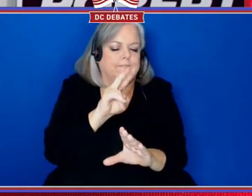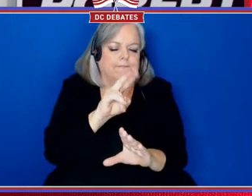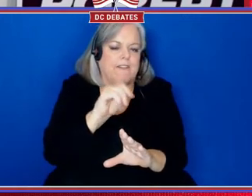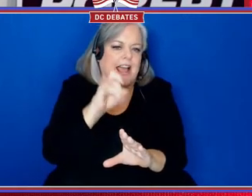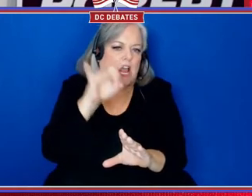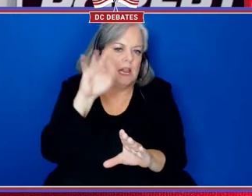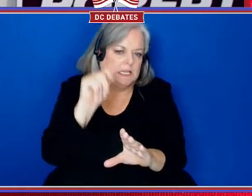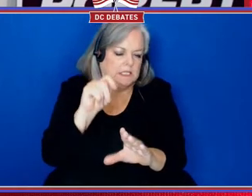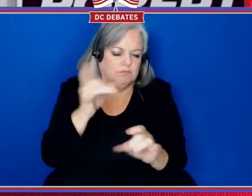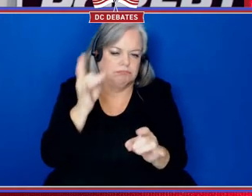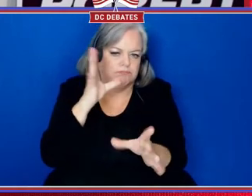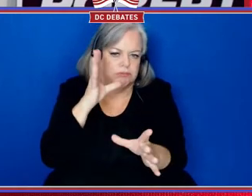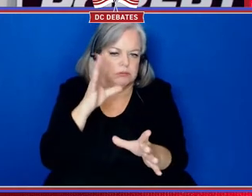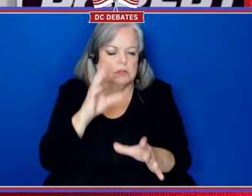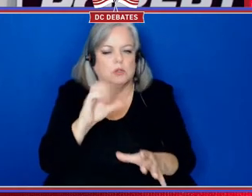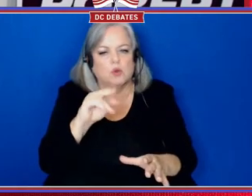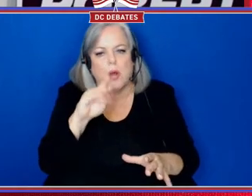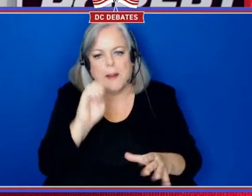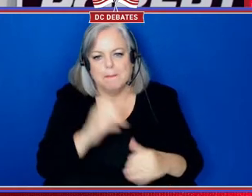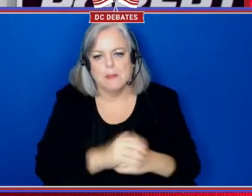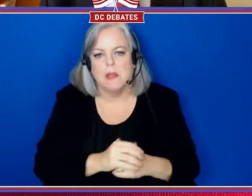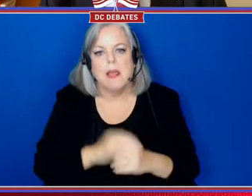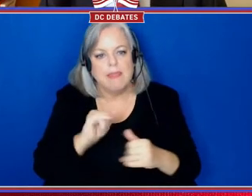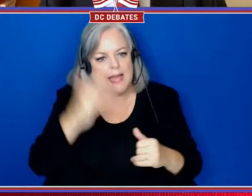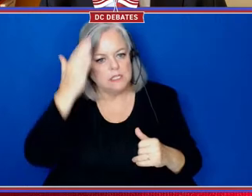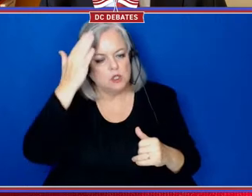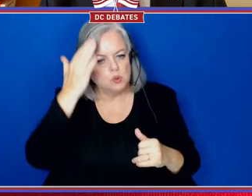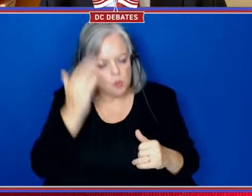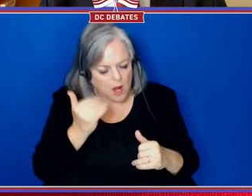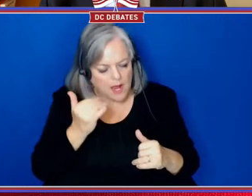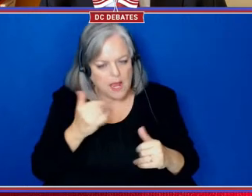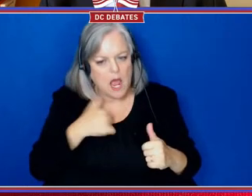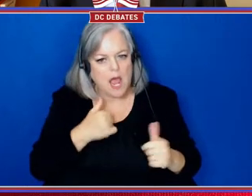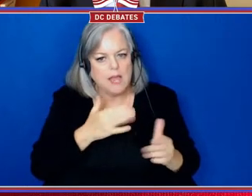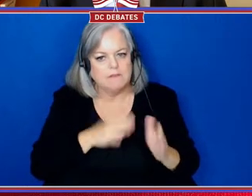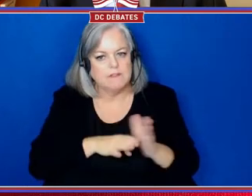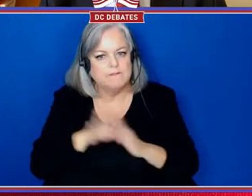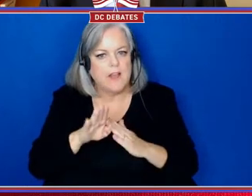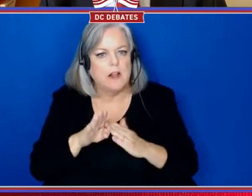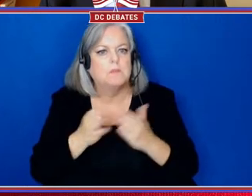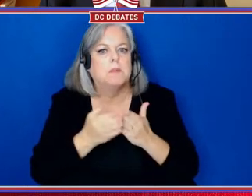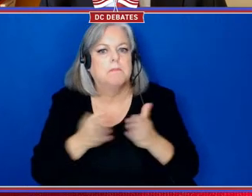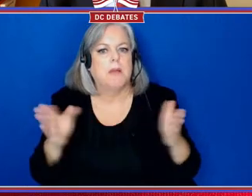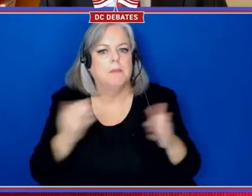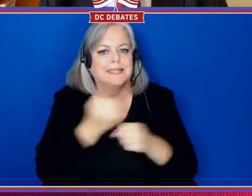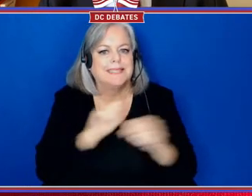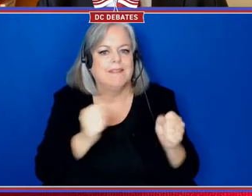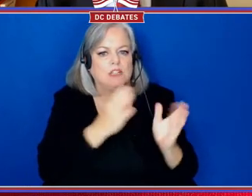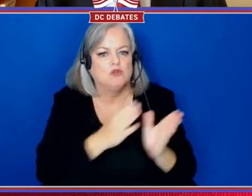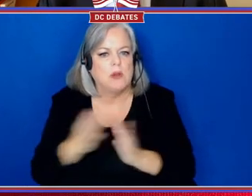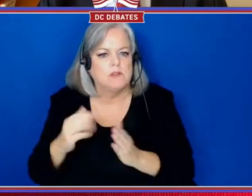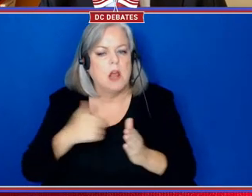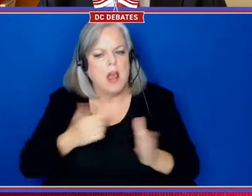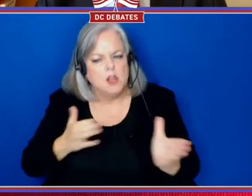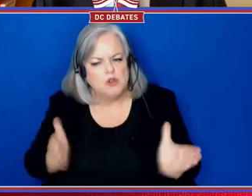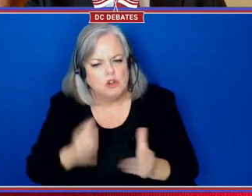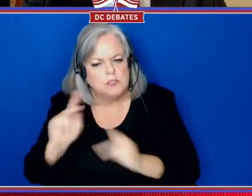developed a comprehensive public safety strategy, and I encourage folks to go to my website,